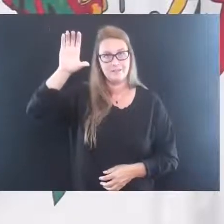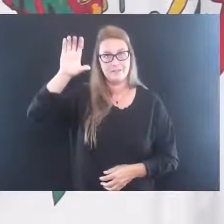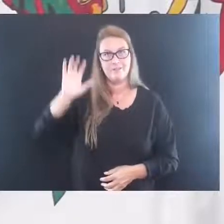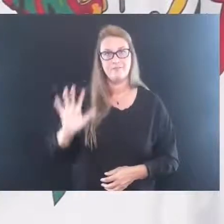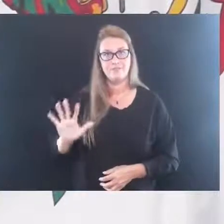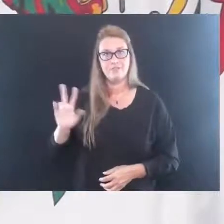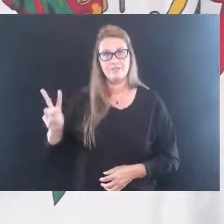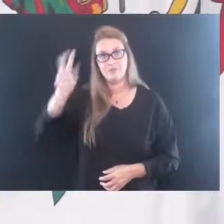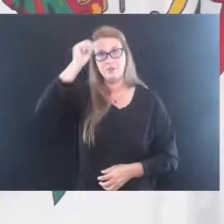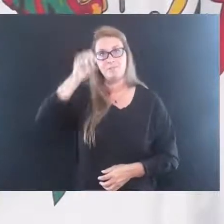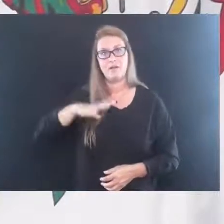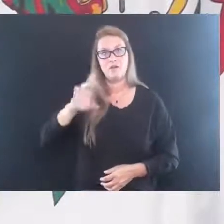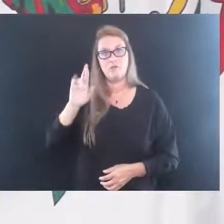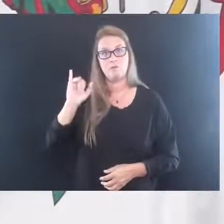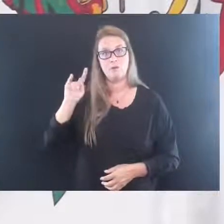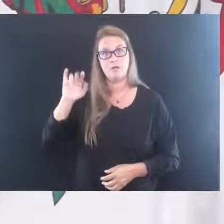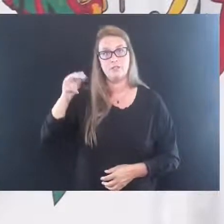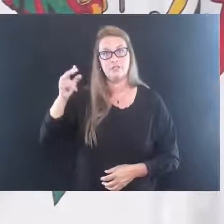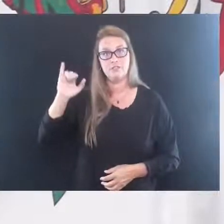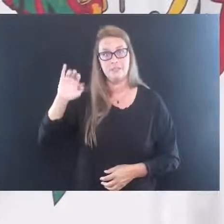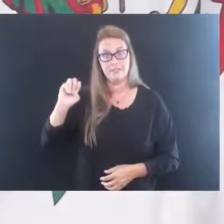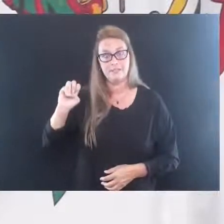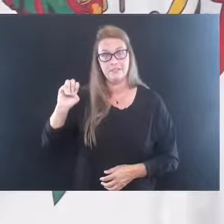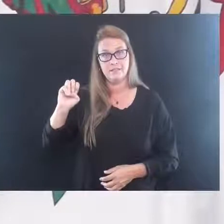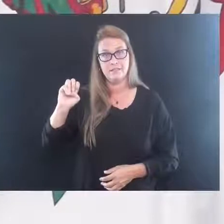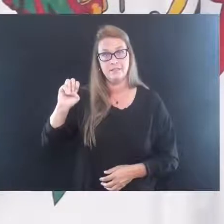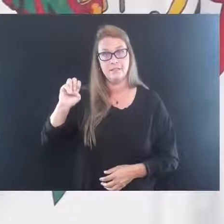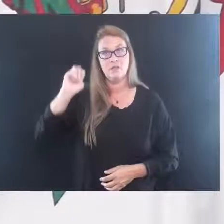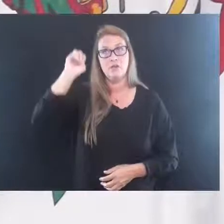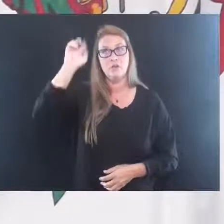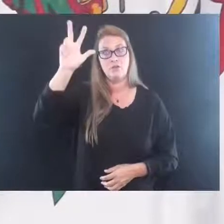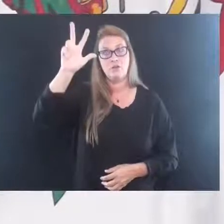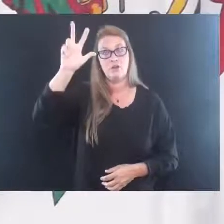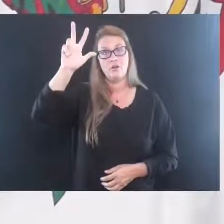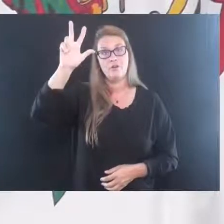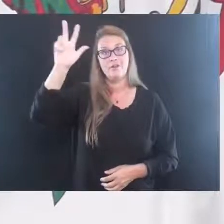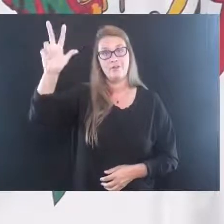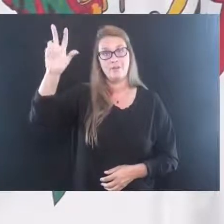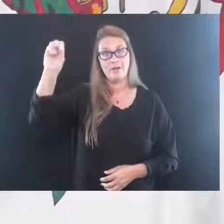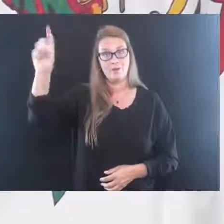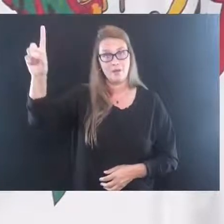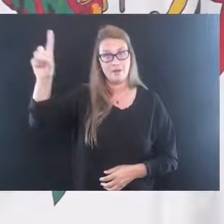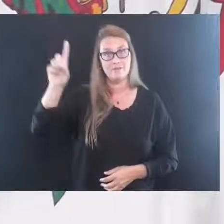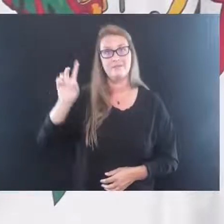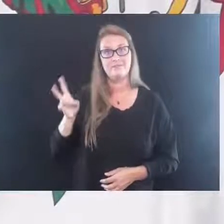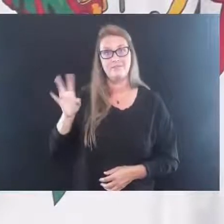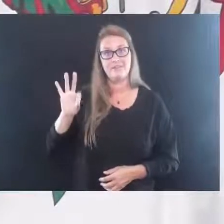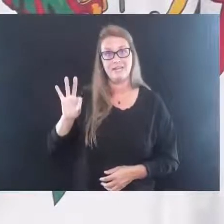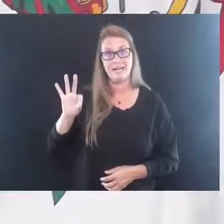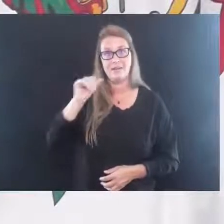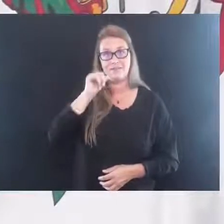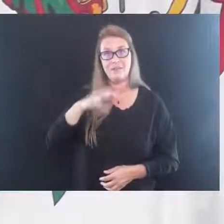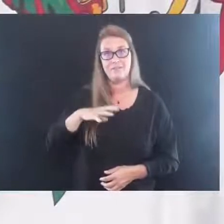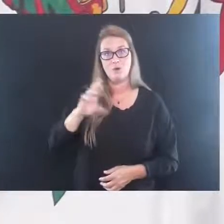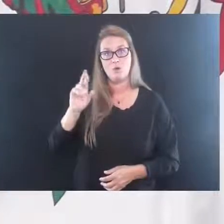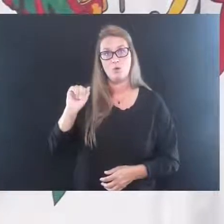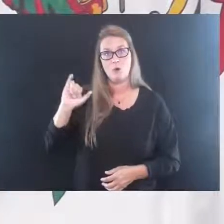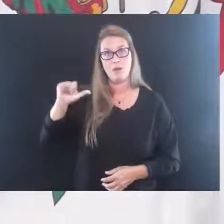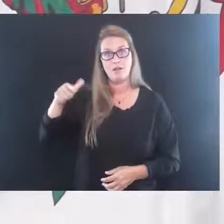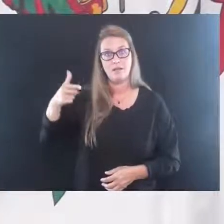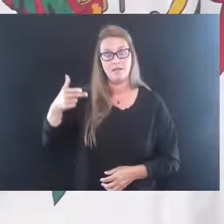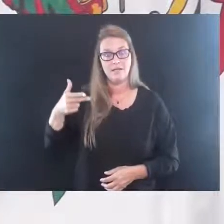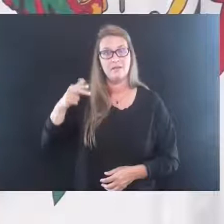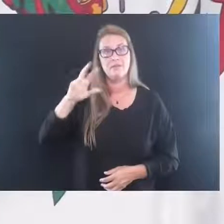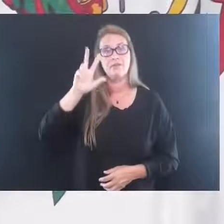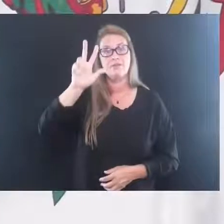52-year-old male from Ritchie County. The 3,301st death, a 79-year-old female from Raleigh County.